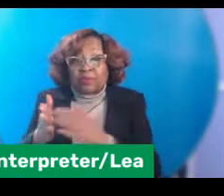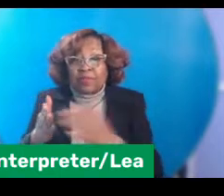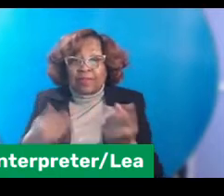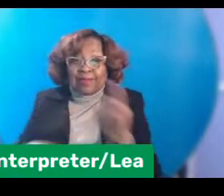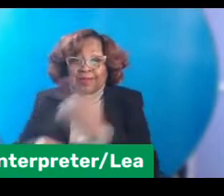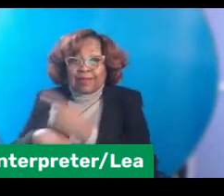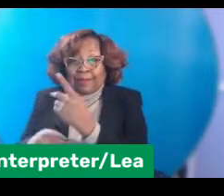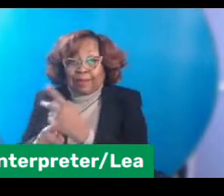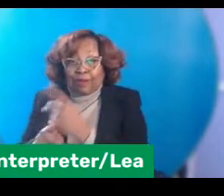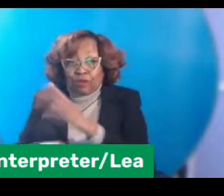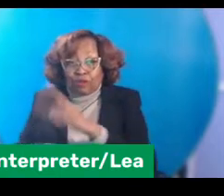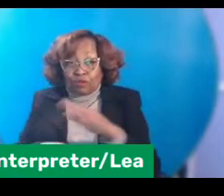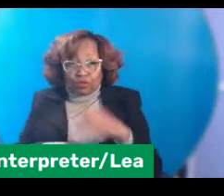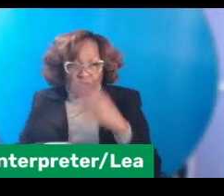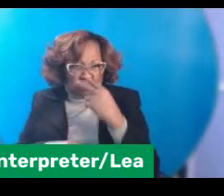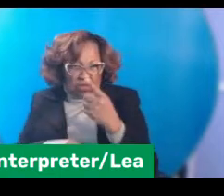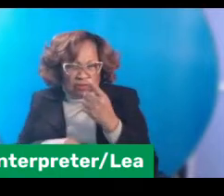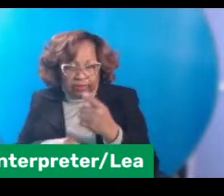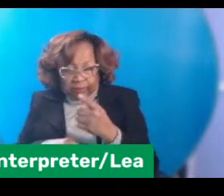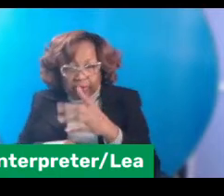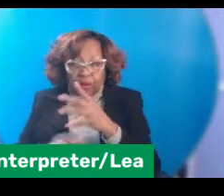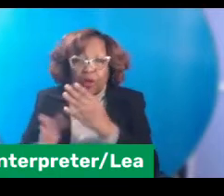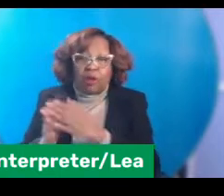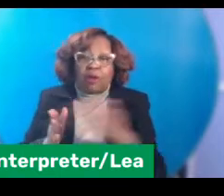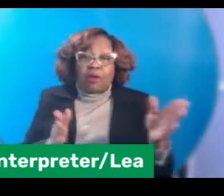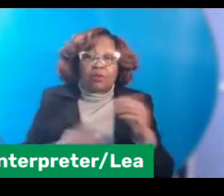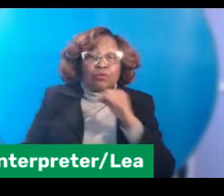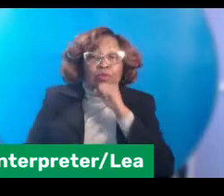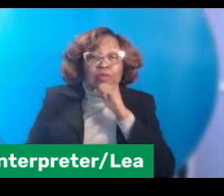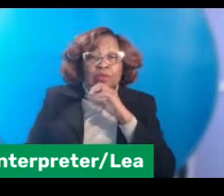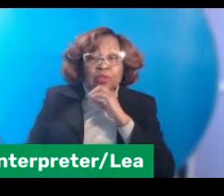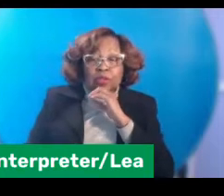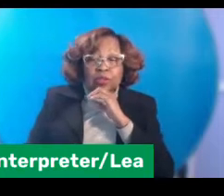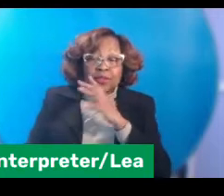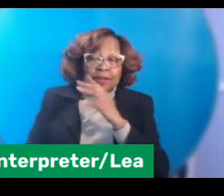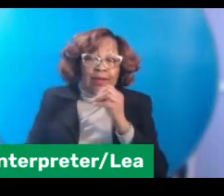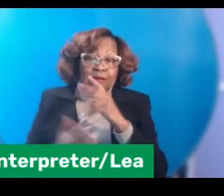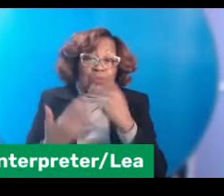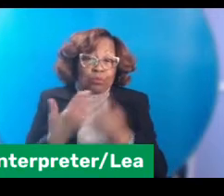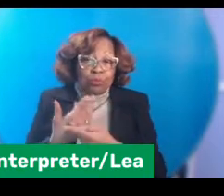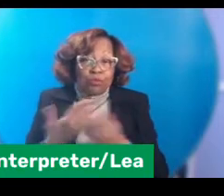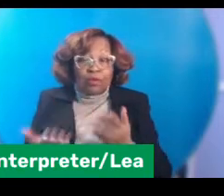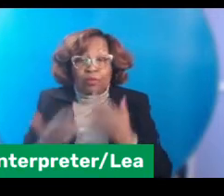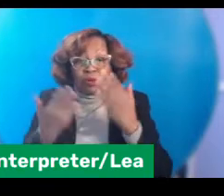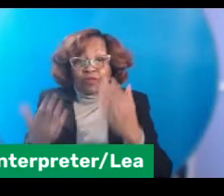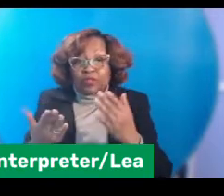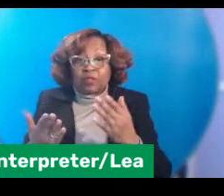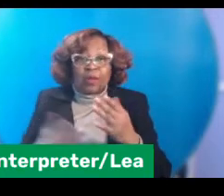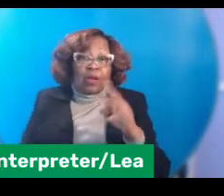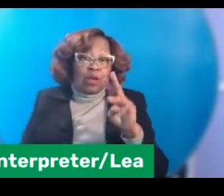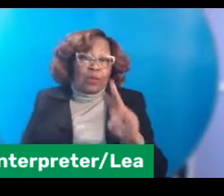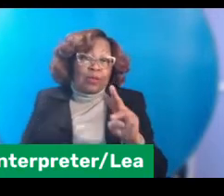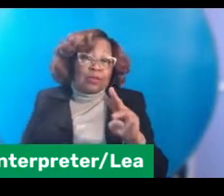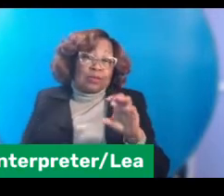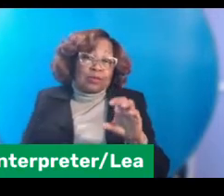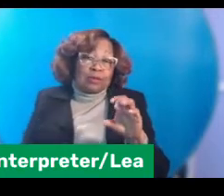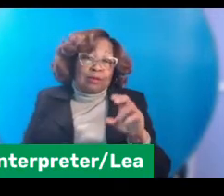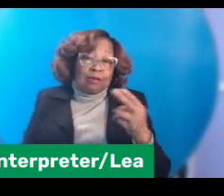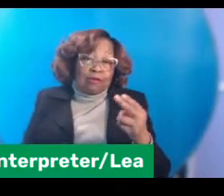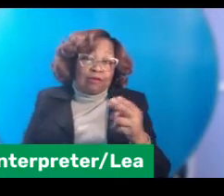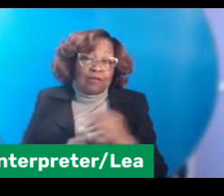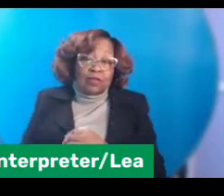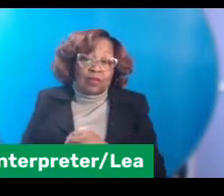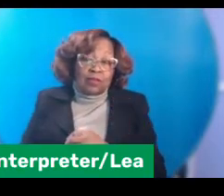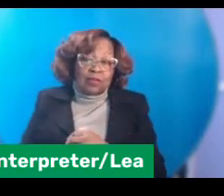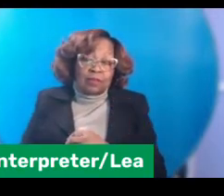children, like you see in the picture, to seniors. And there's programming provided by Windy City Harvest.